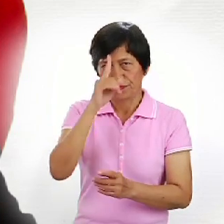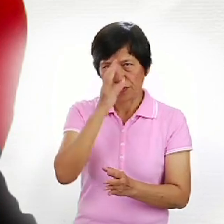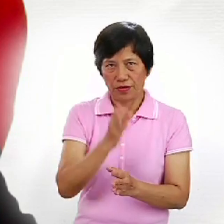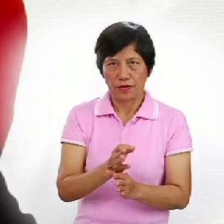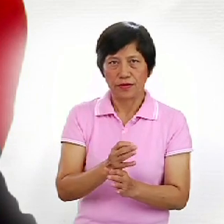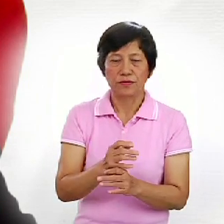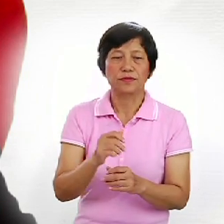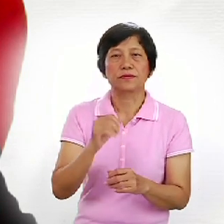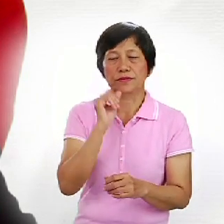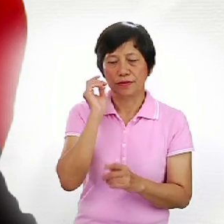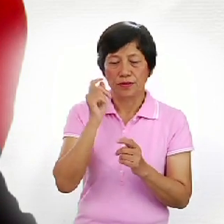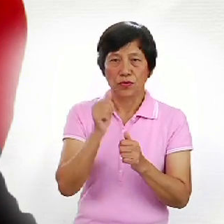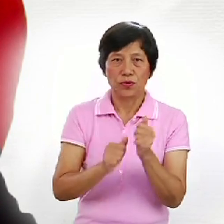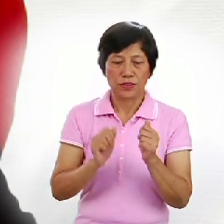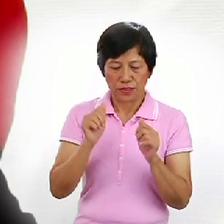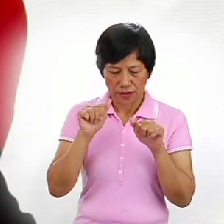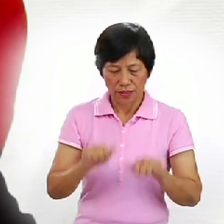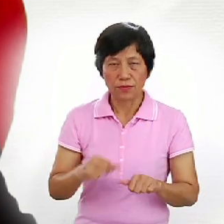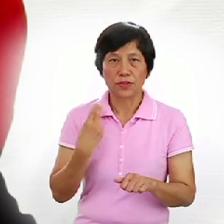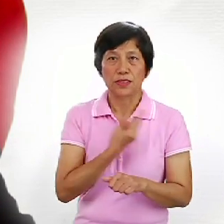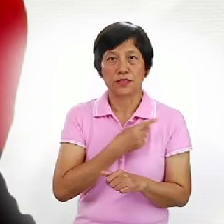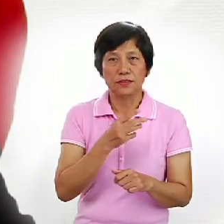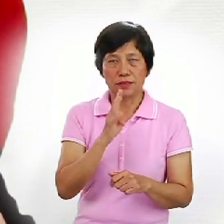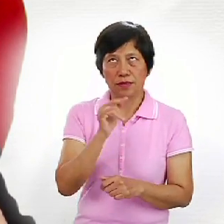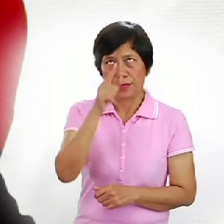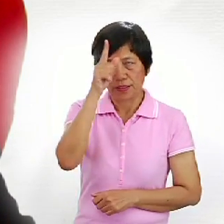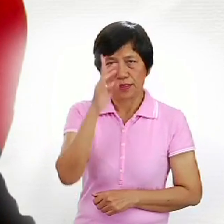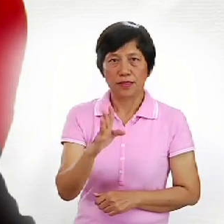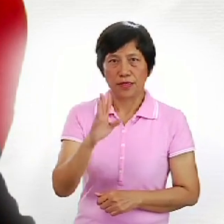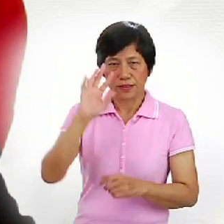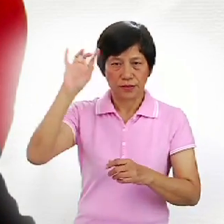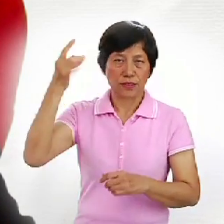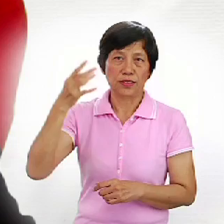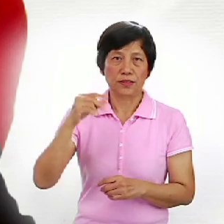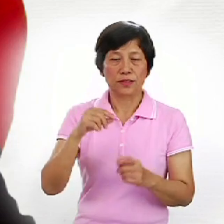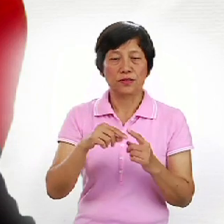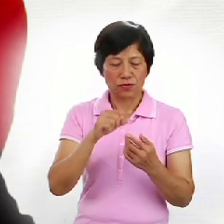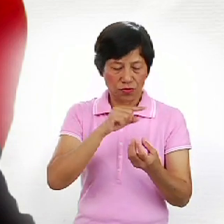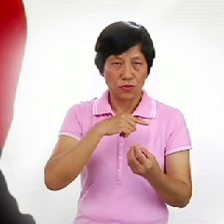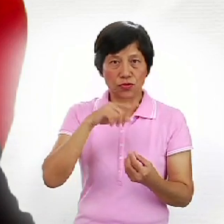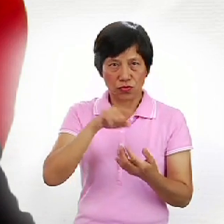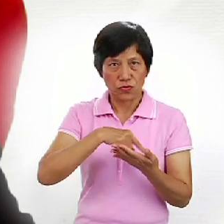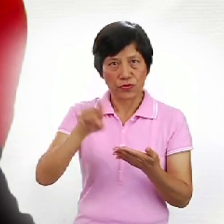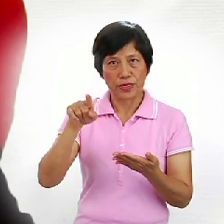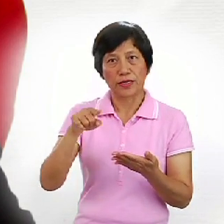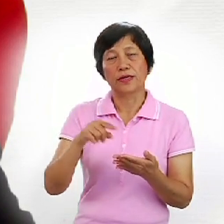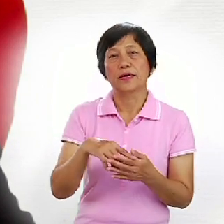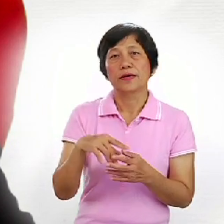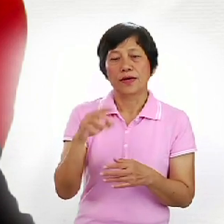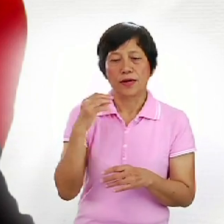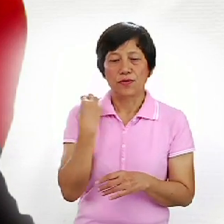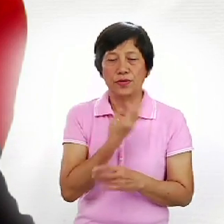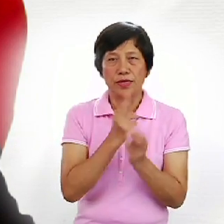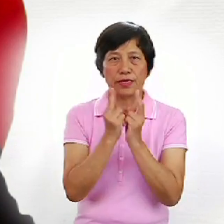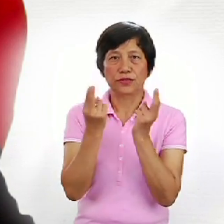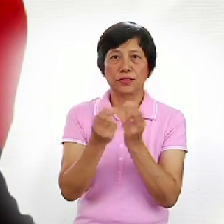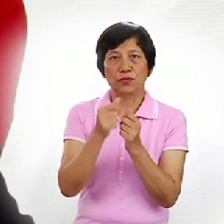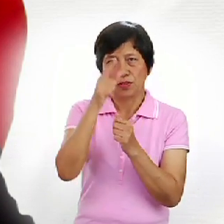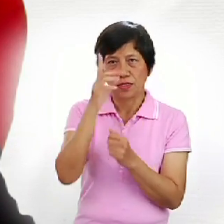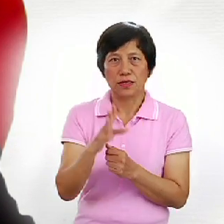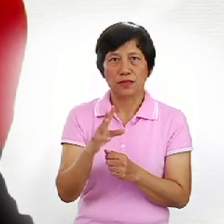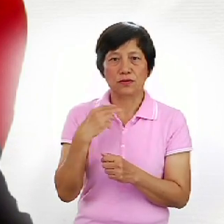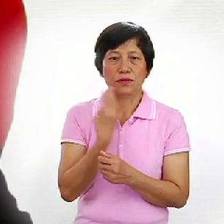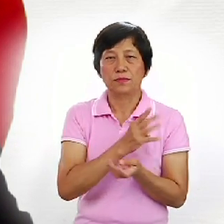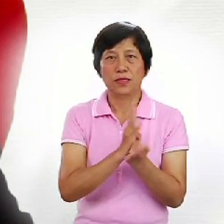God's grace, to correct our relationship with God. We will become just again